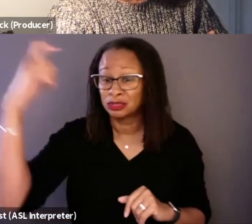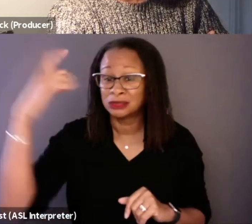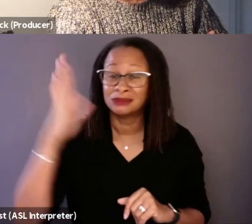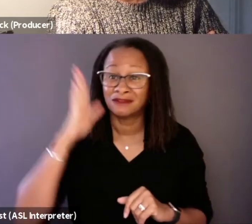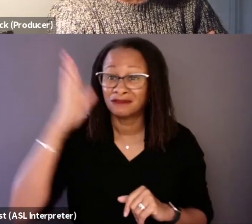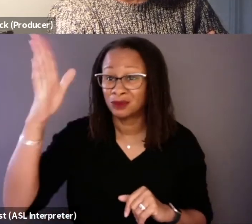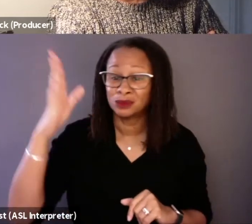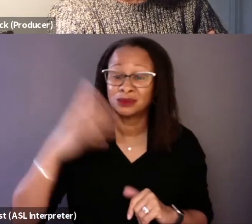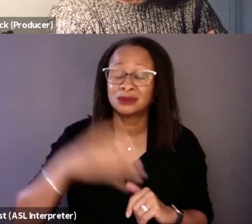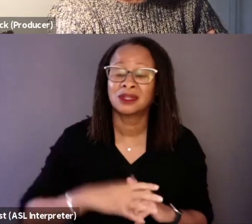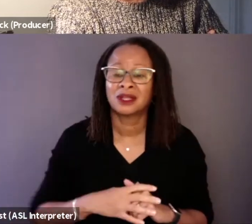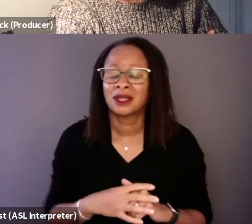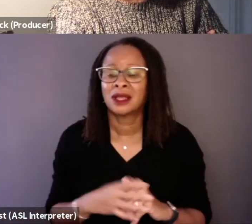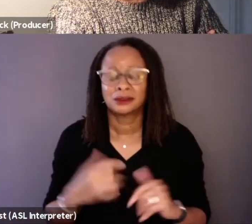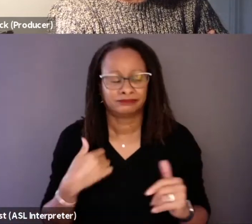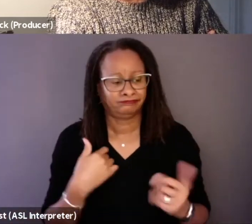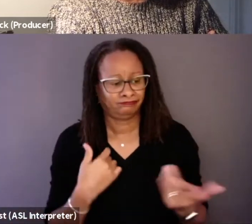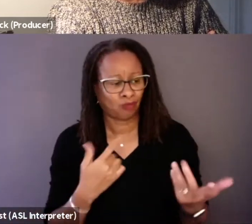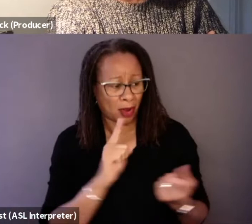We became a good friend.